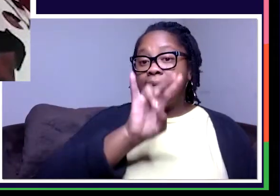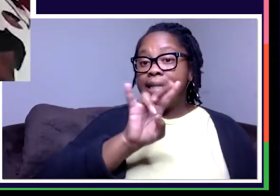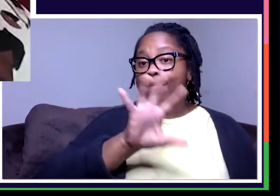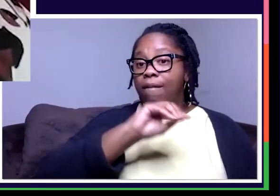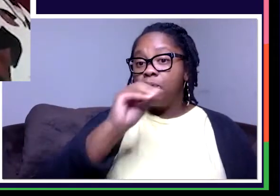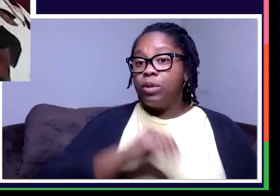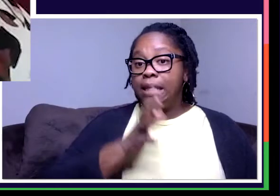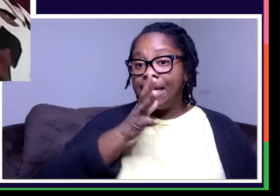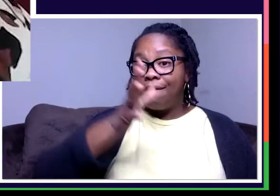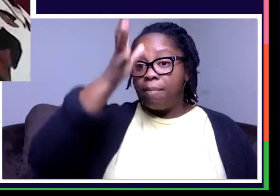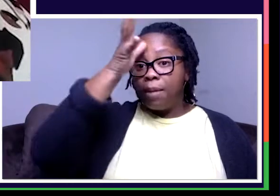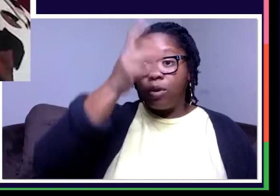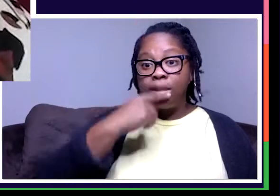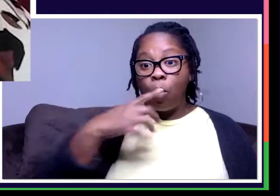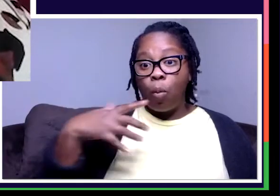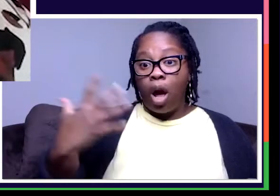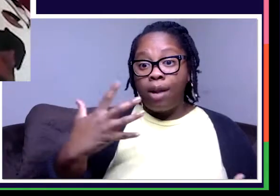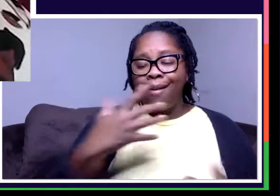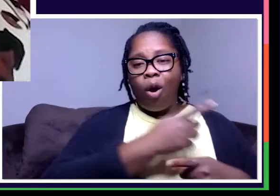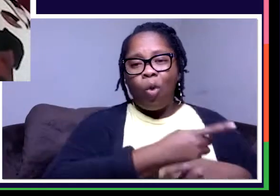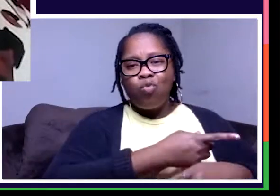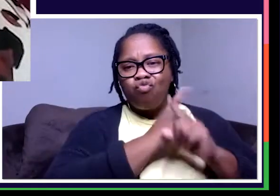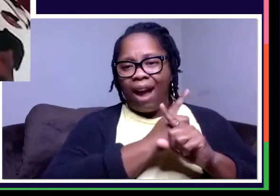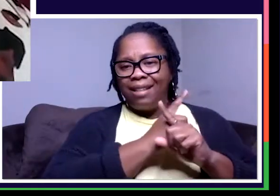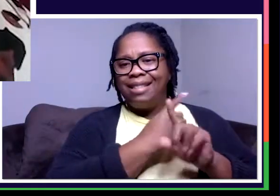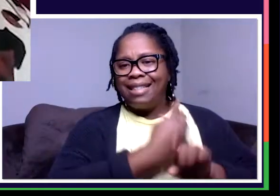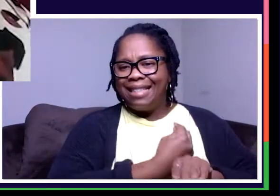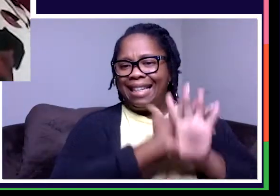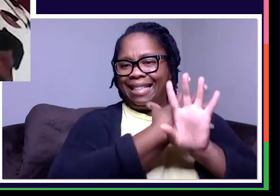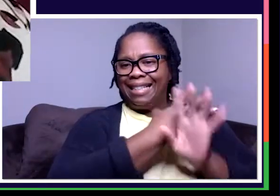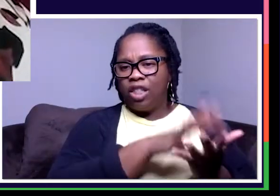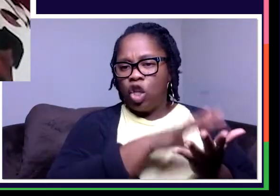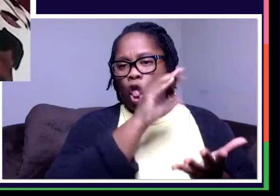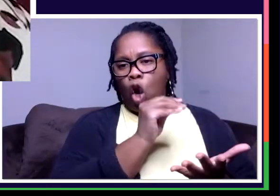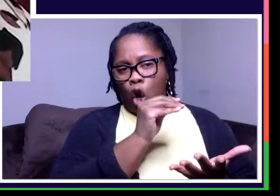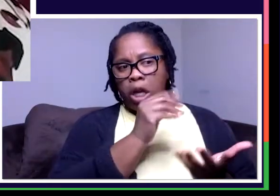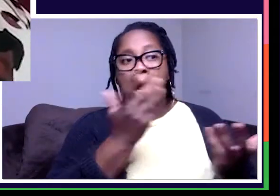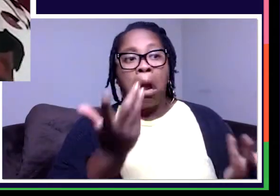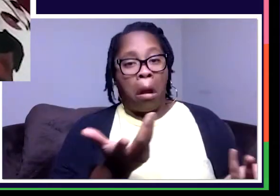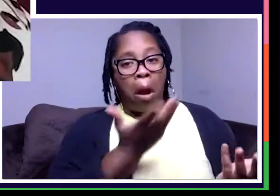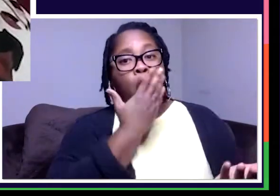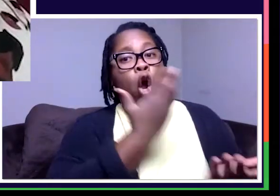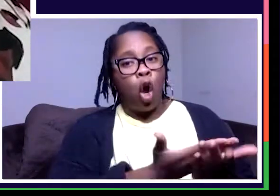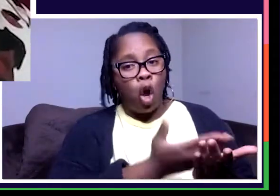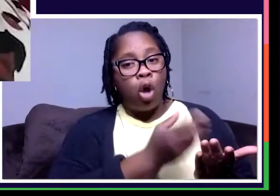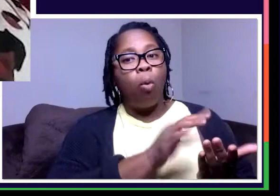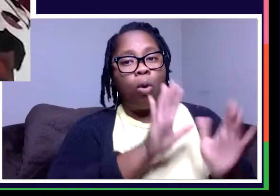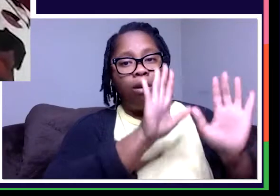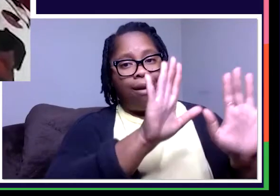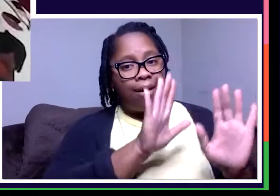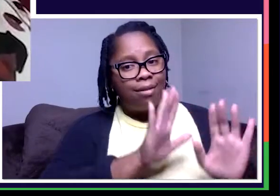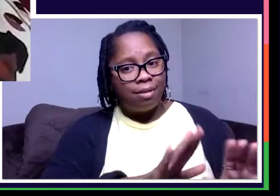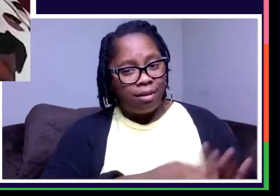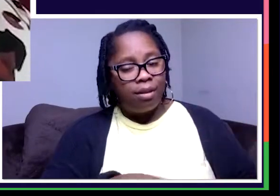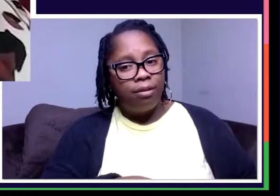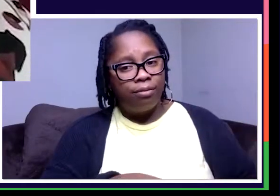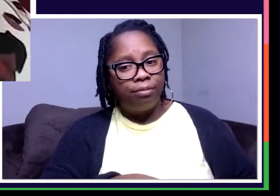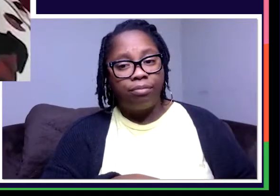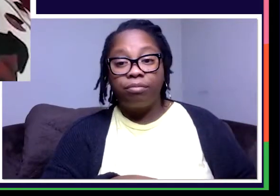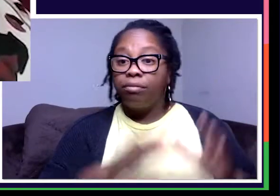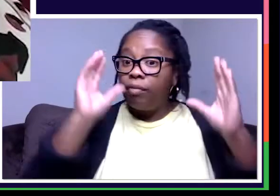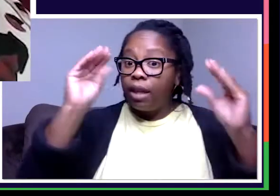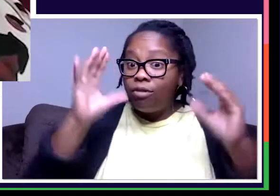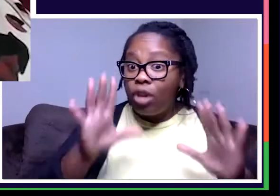educators. 75% of parents gave crisis distance learning a good or